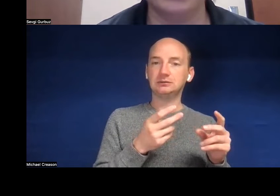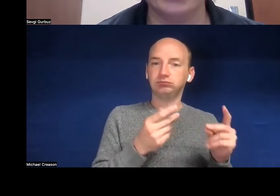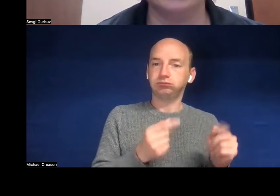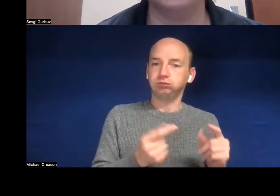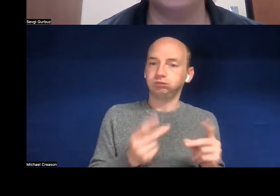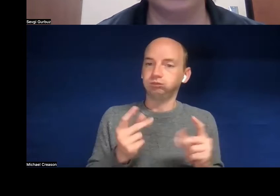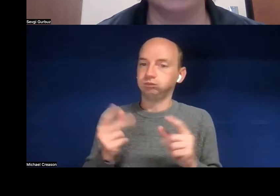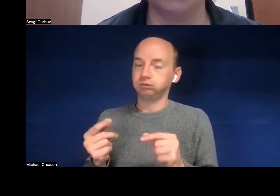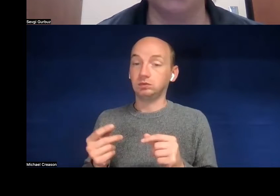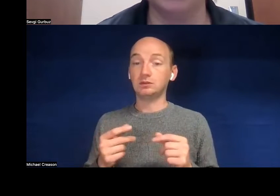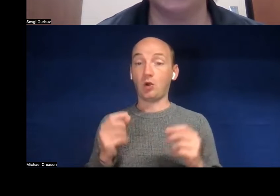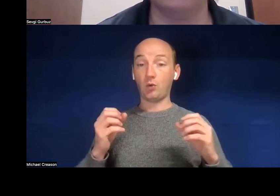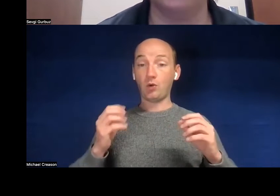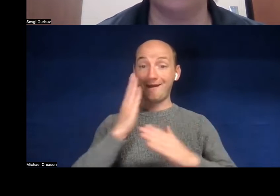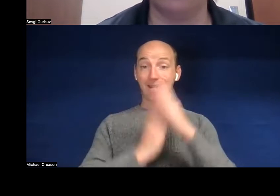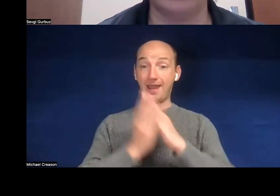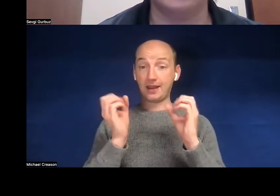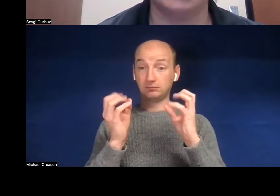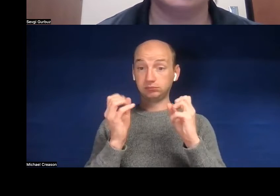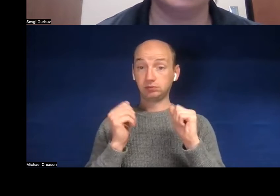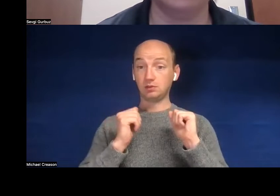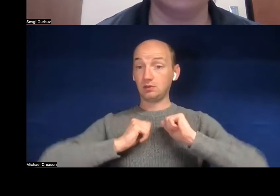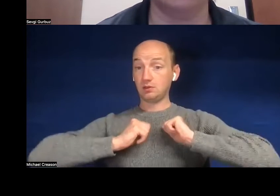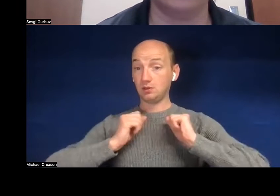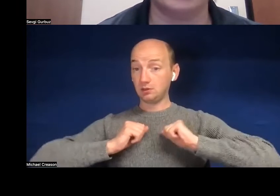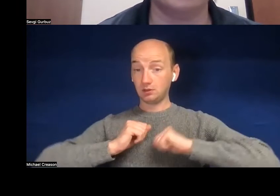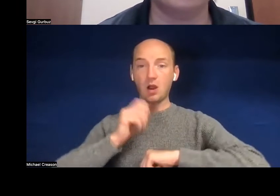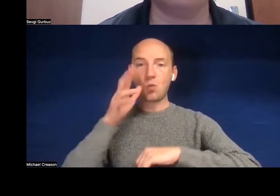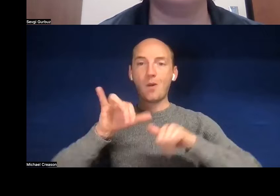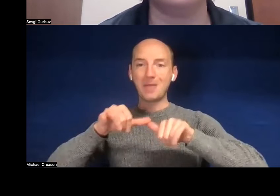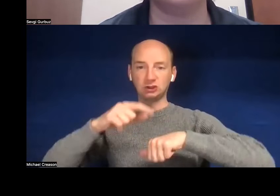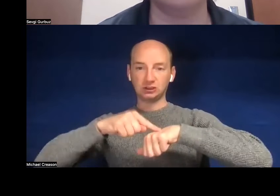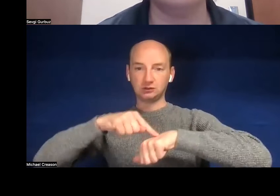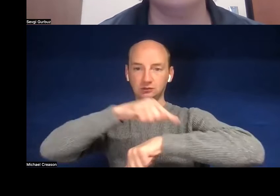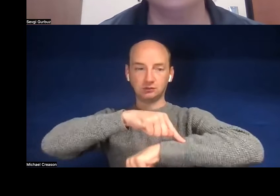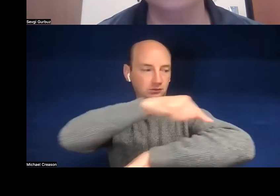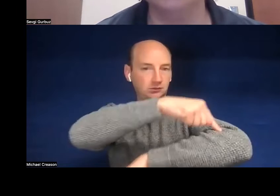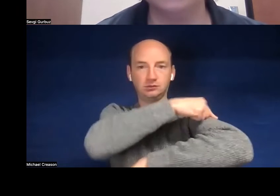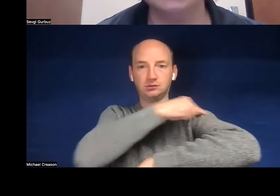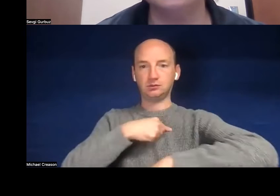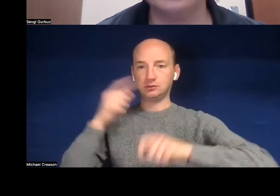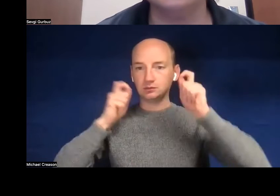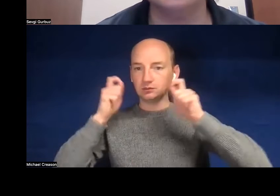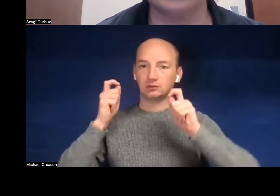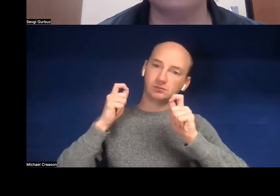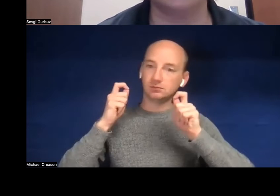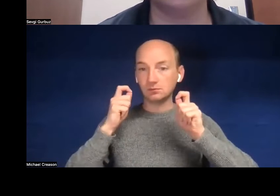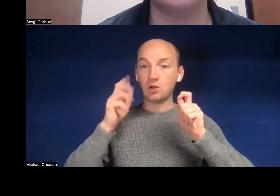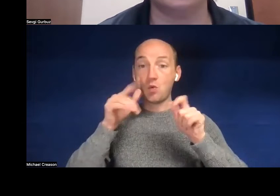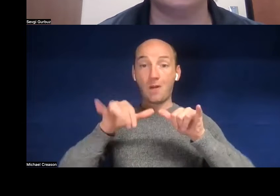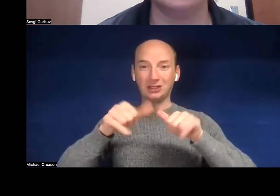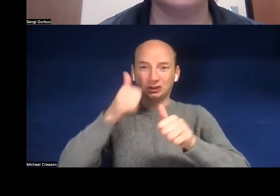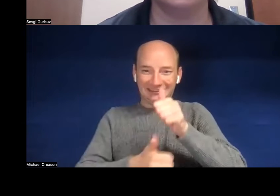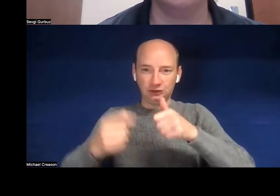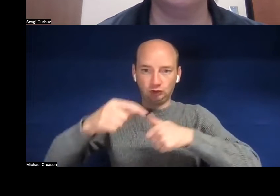moving. And when I show you what some of the RF sensing images look like later on in my talk, you'll see that this allows us